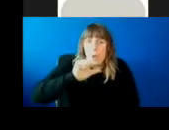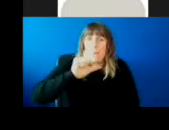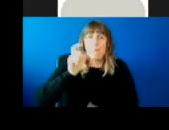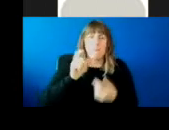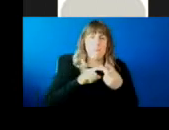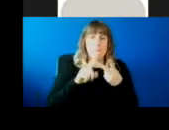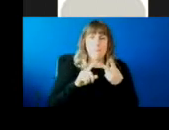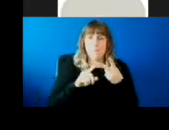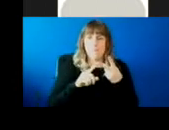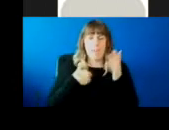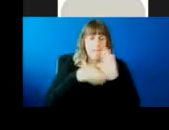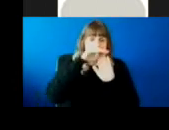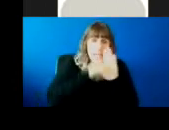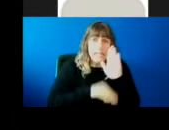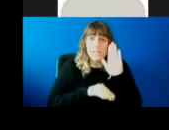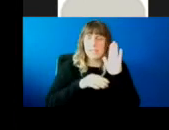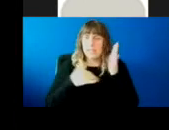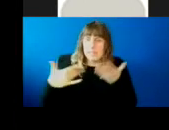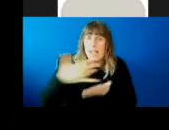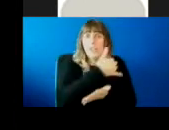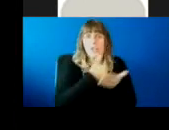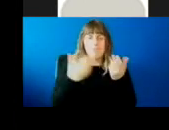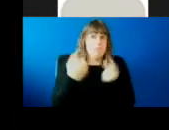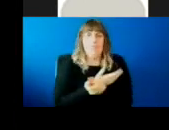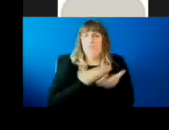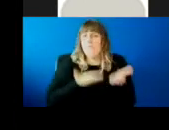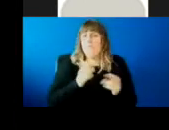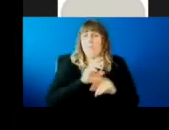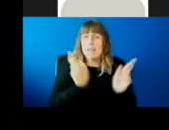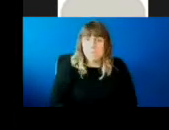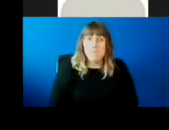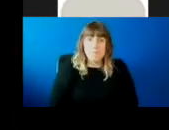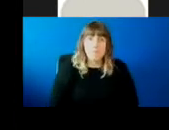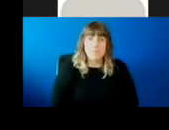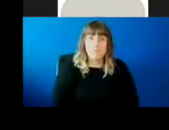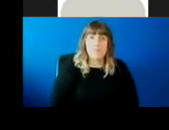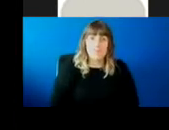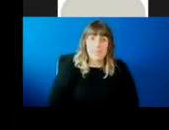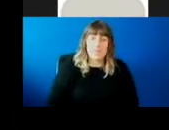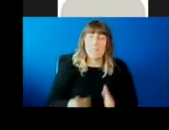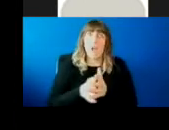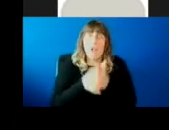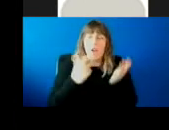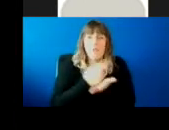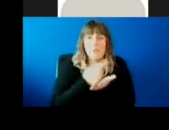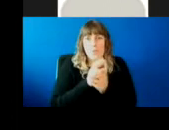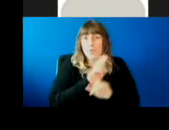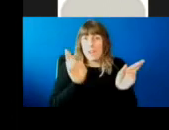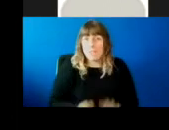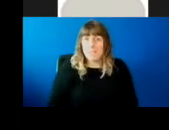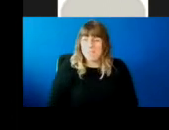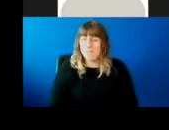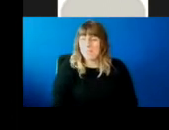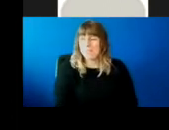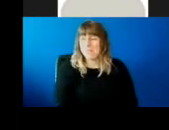have lists and collections of tools and templates and things like that. There are tons of resources out there. Sweet. Awesome.